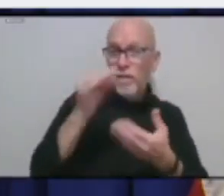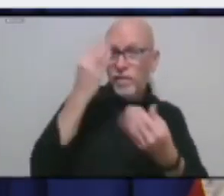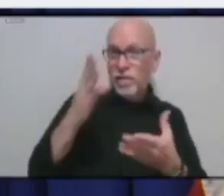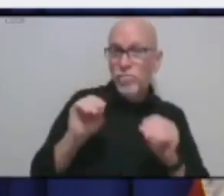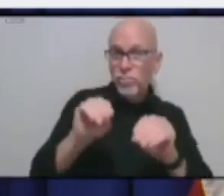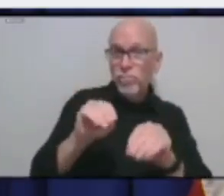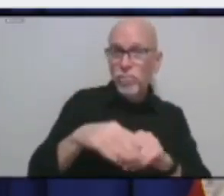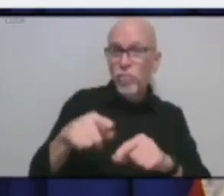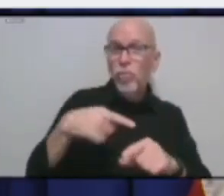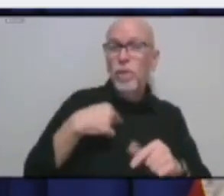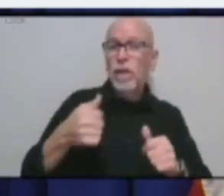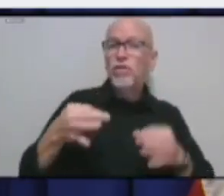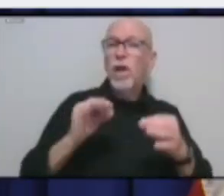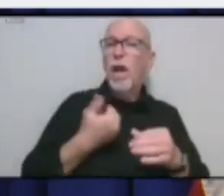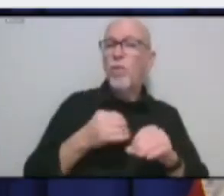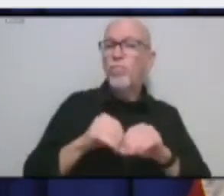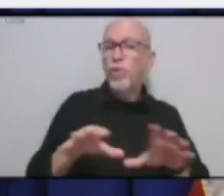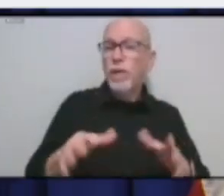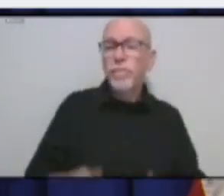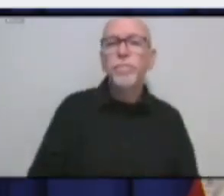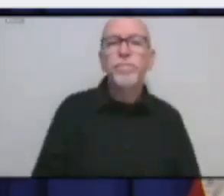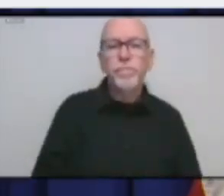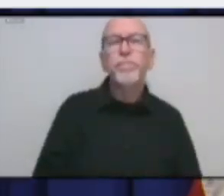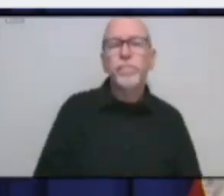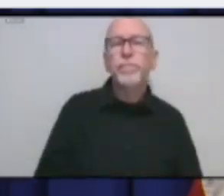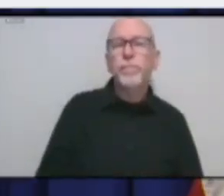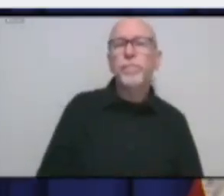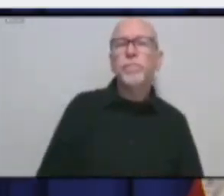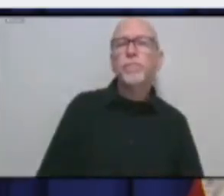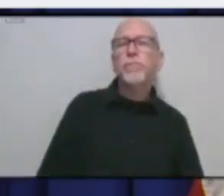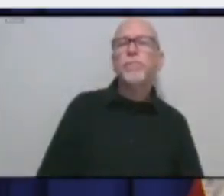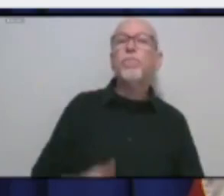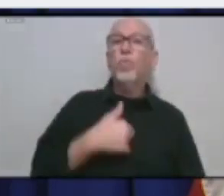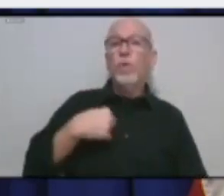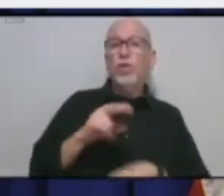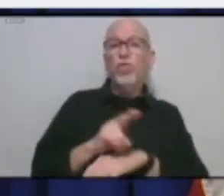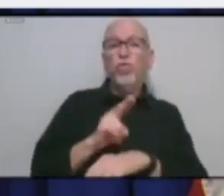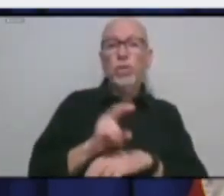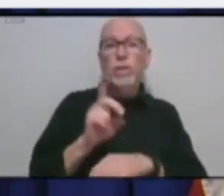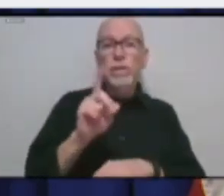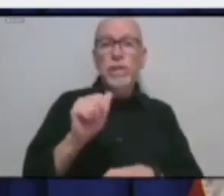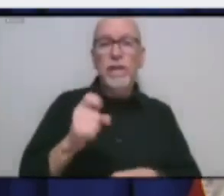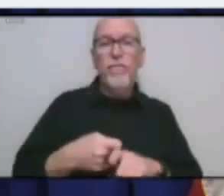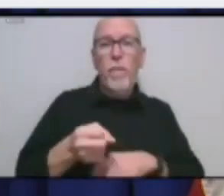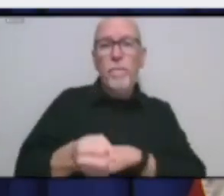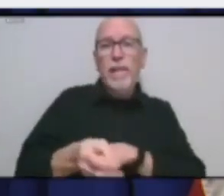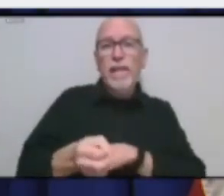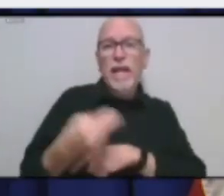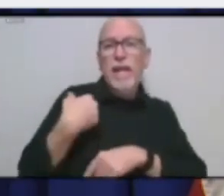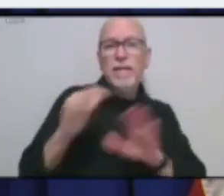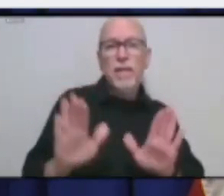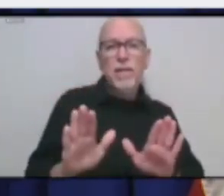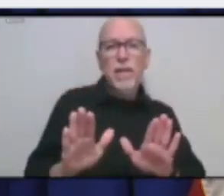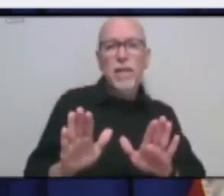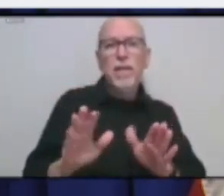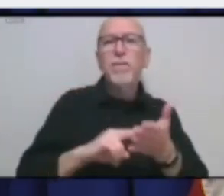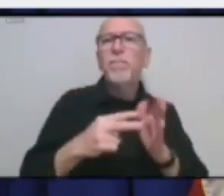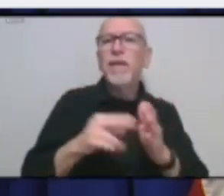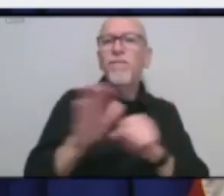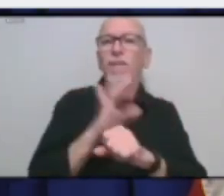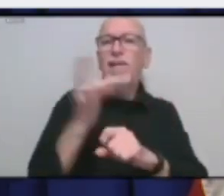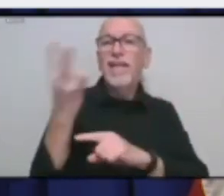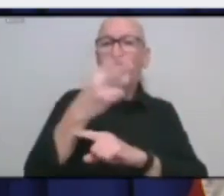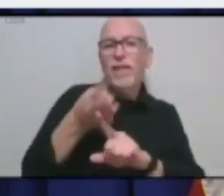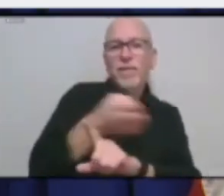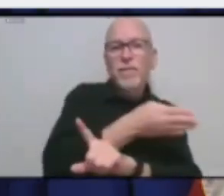accurately judge our level of spread? So we use the data as of midnight on Sunday night. So it is a full 7 days of data,